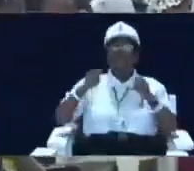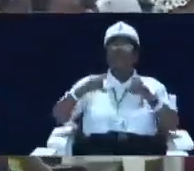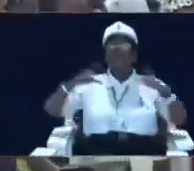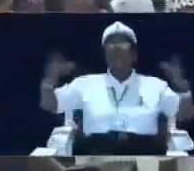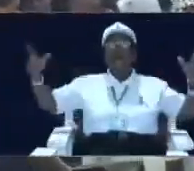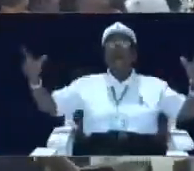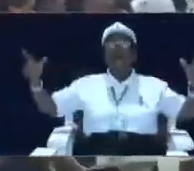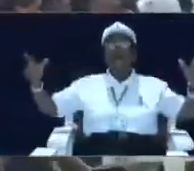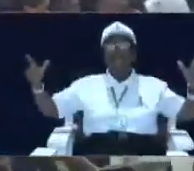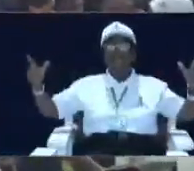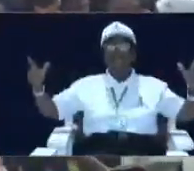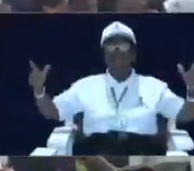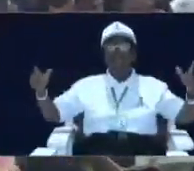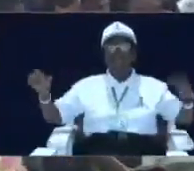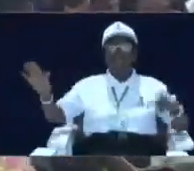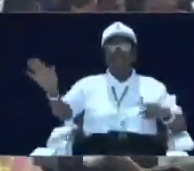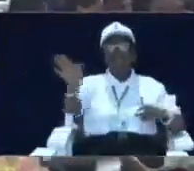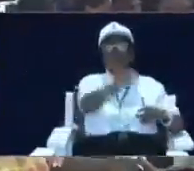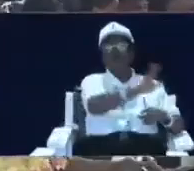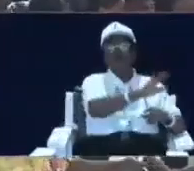Enlarge your coast.